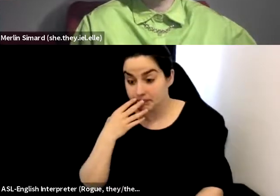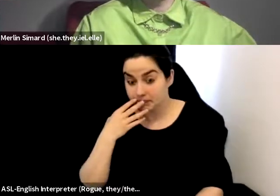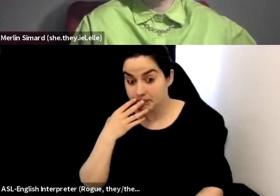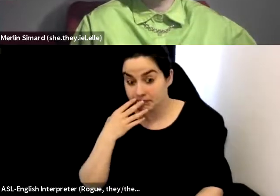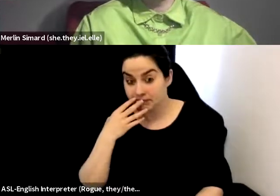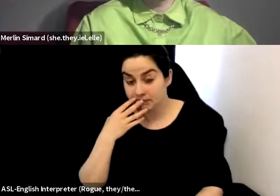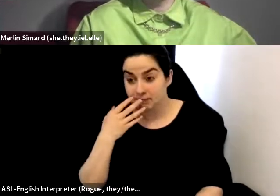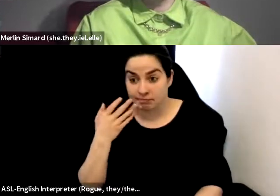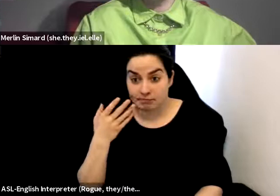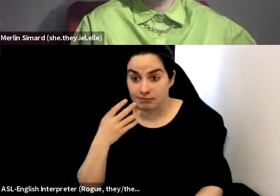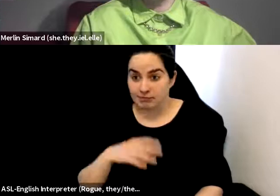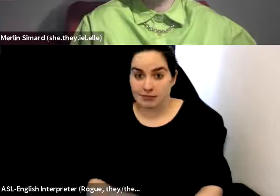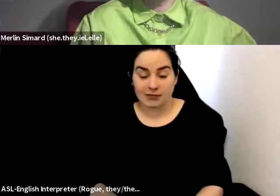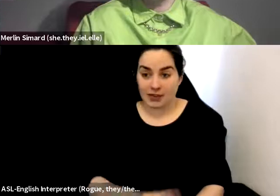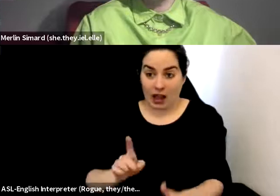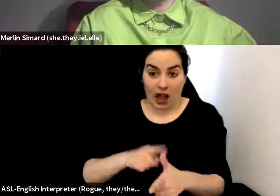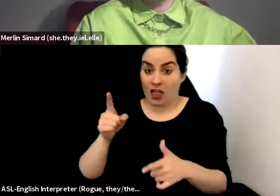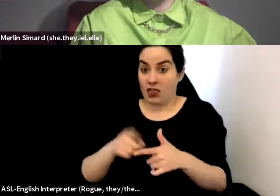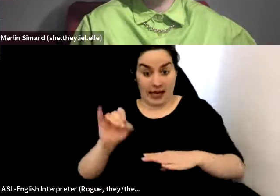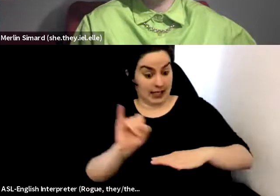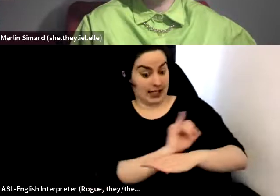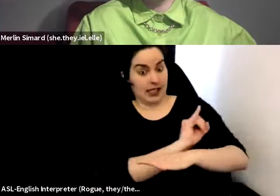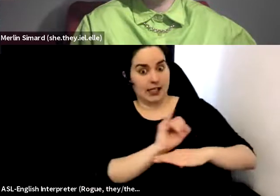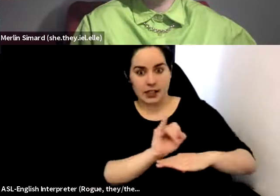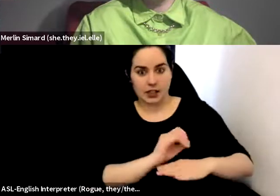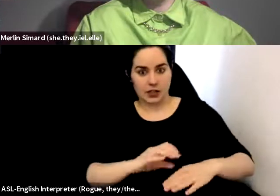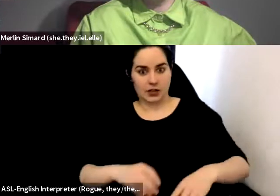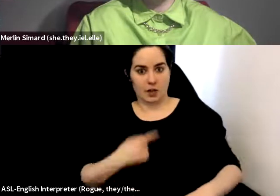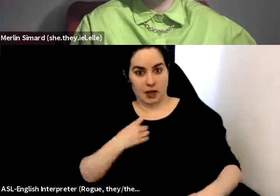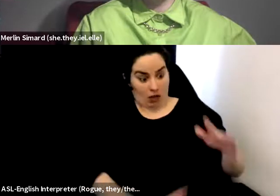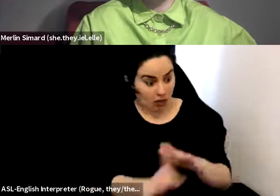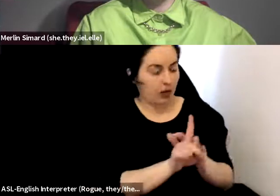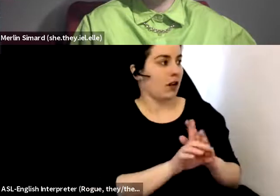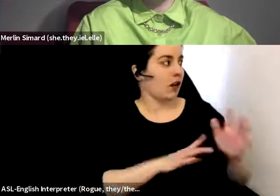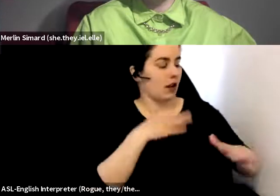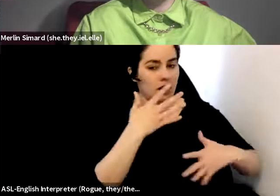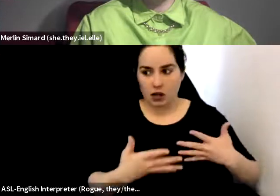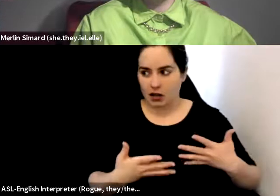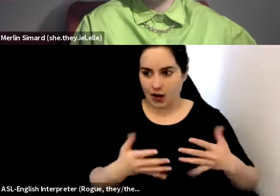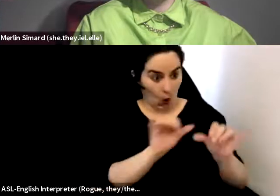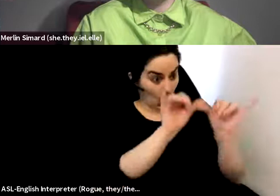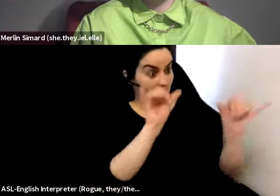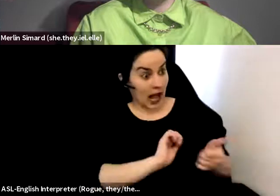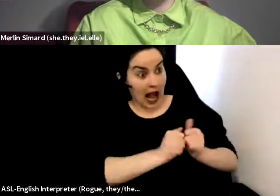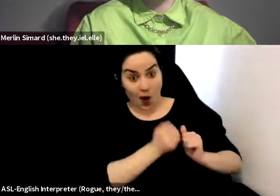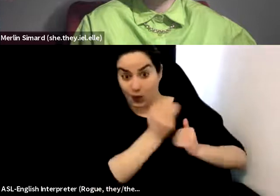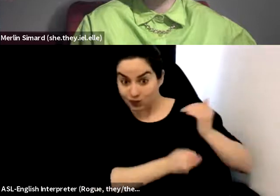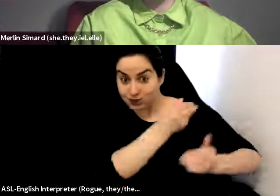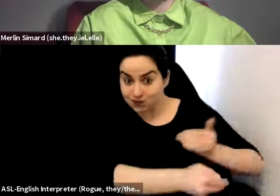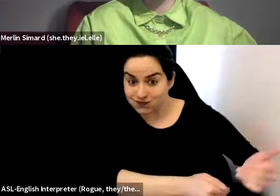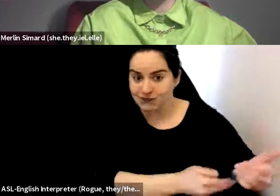being sort of thrust into the industry, I saw the way in which this system worked, that it